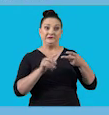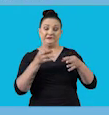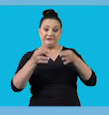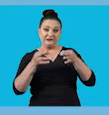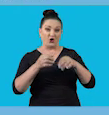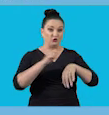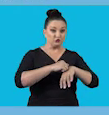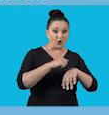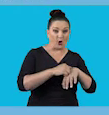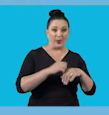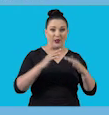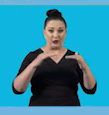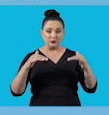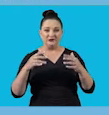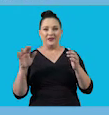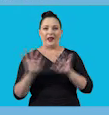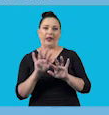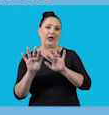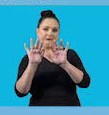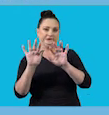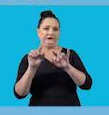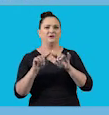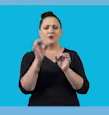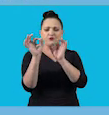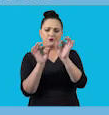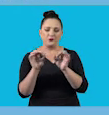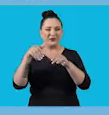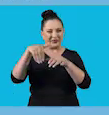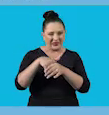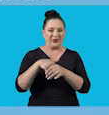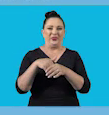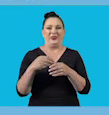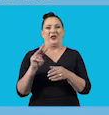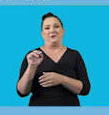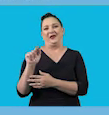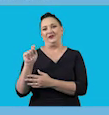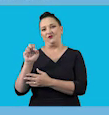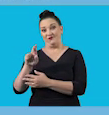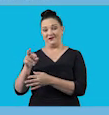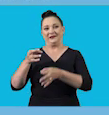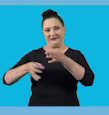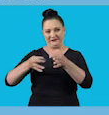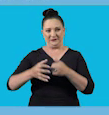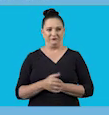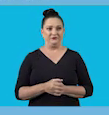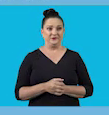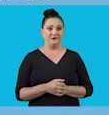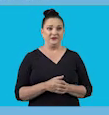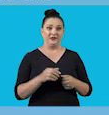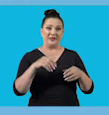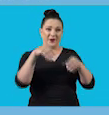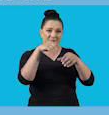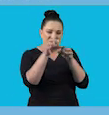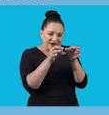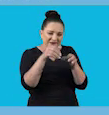the properties of solids, liquids, and gases using the particle model of matter. You should also be able to describe